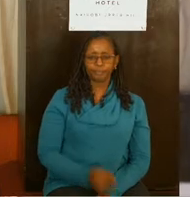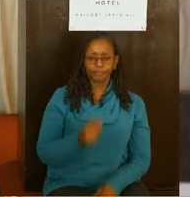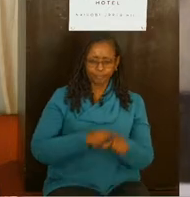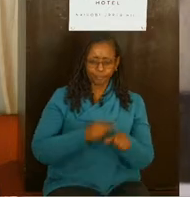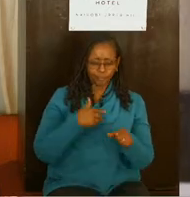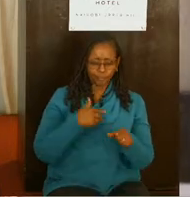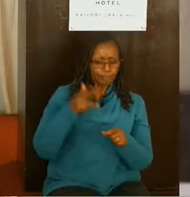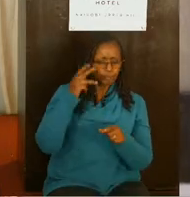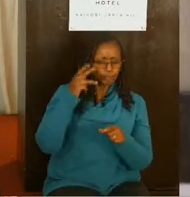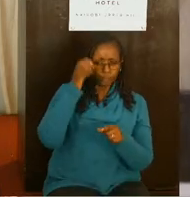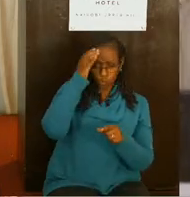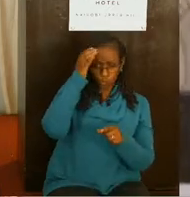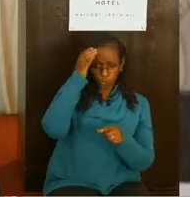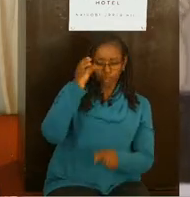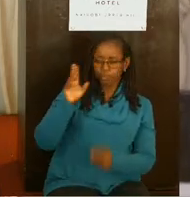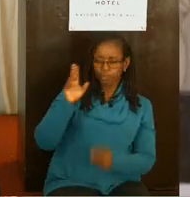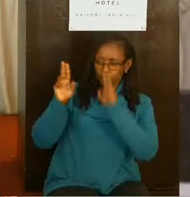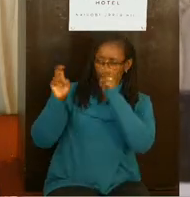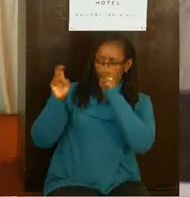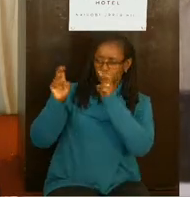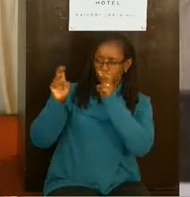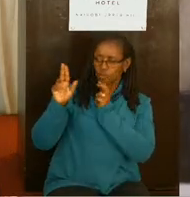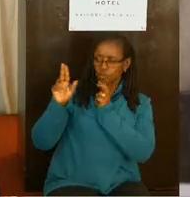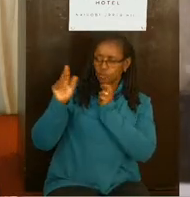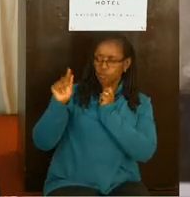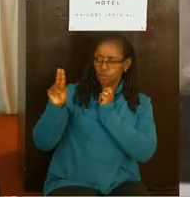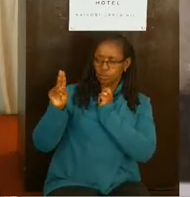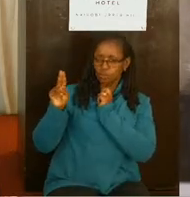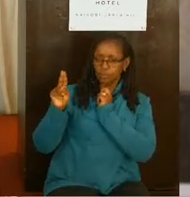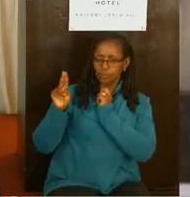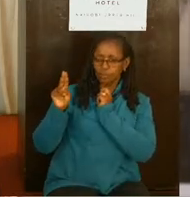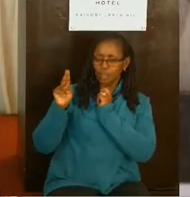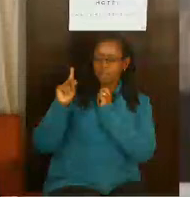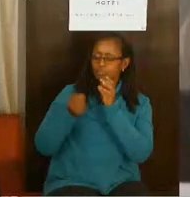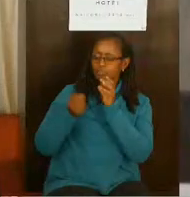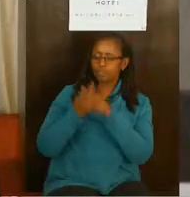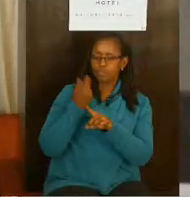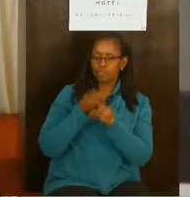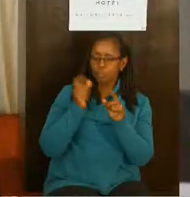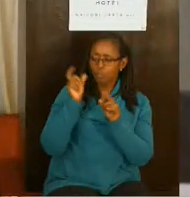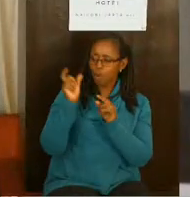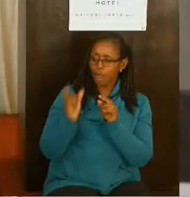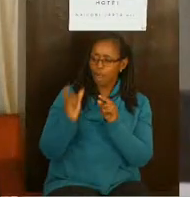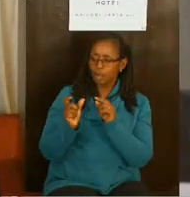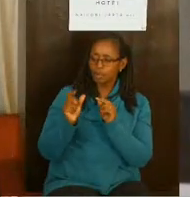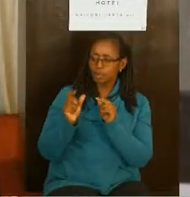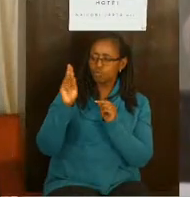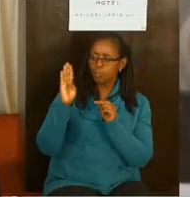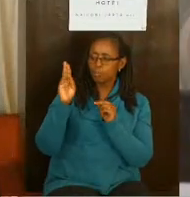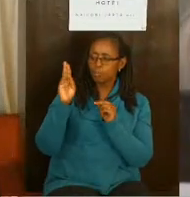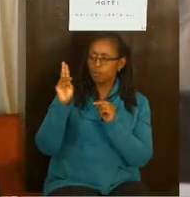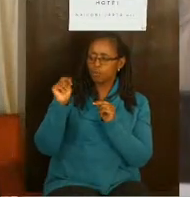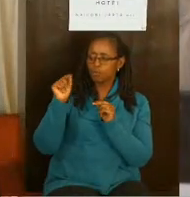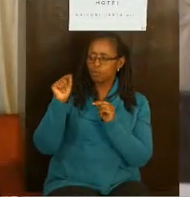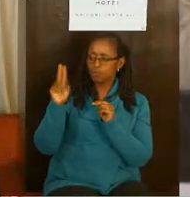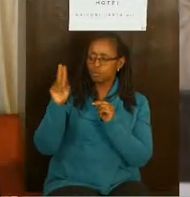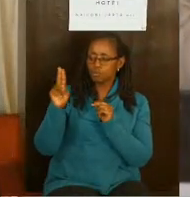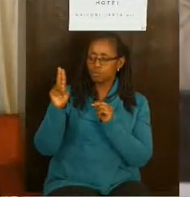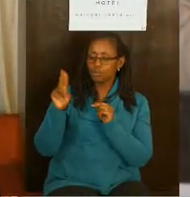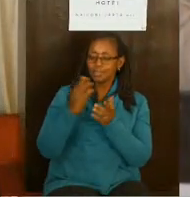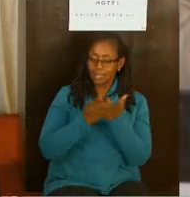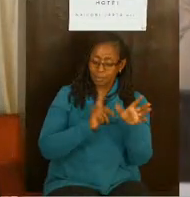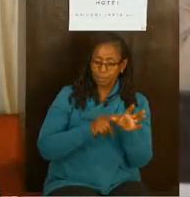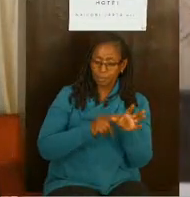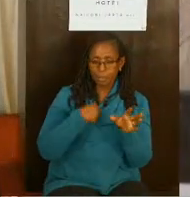utu which is basically coming from the word Ubuntu and sometimes I also